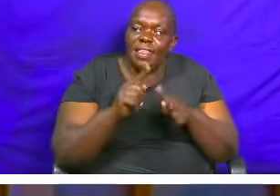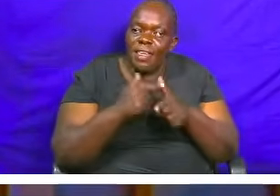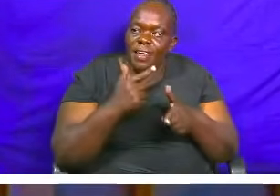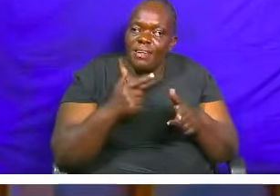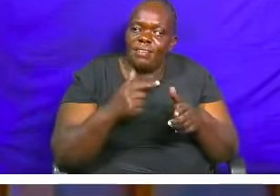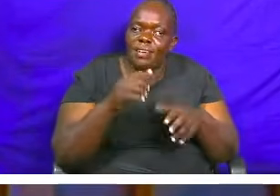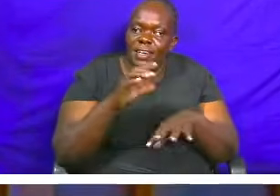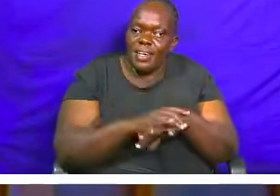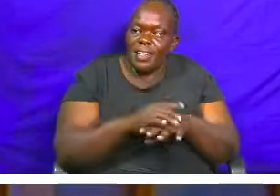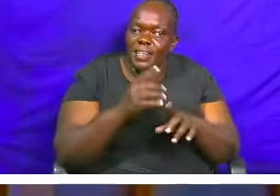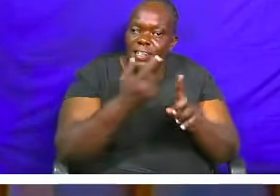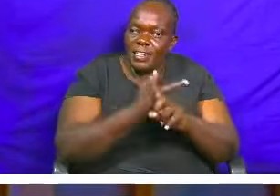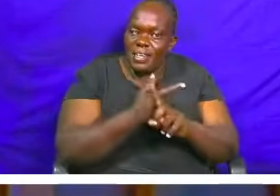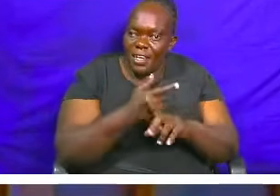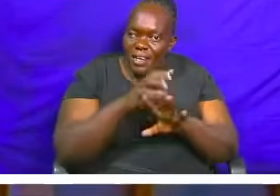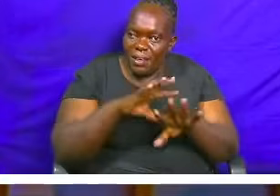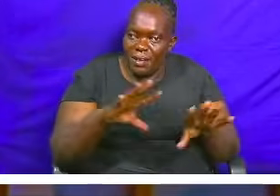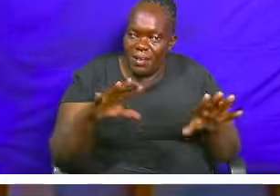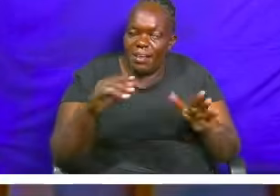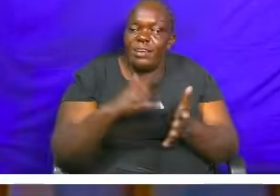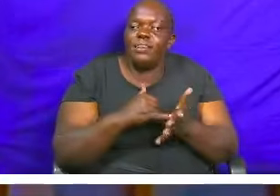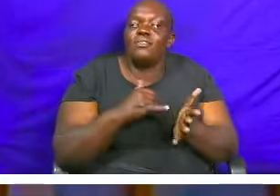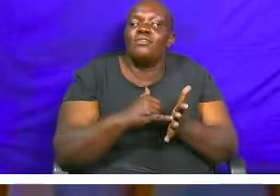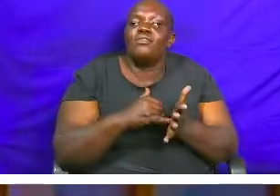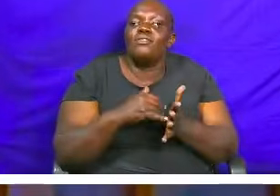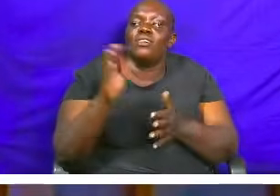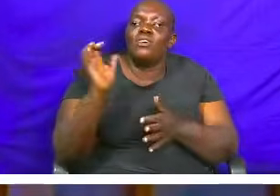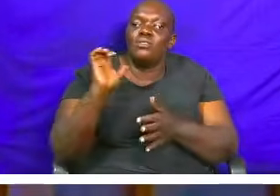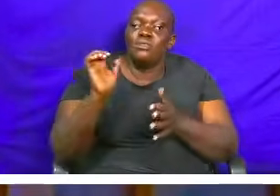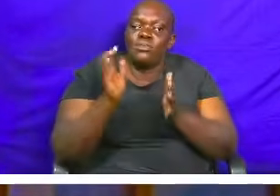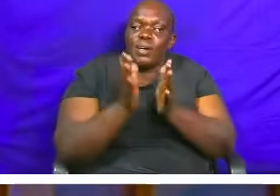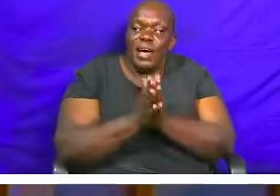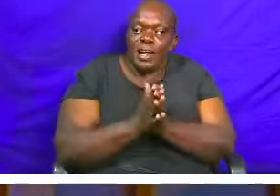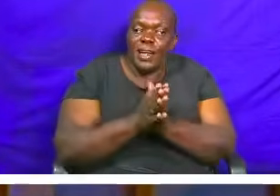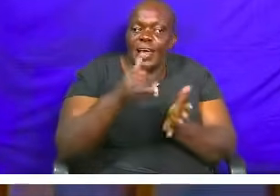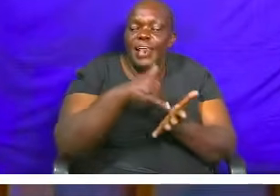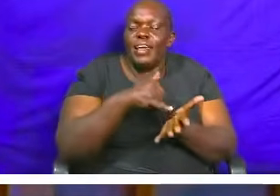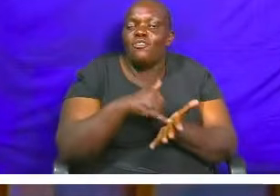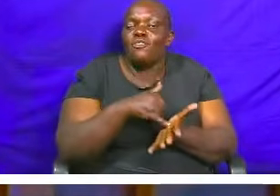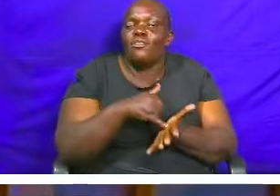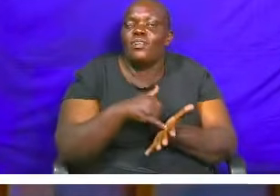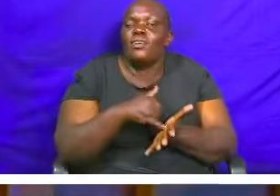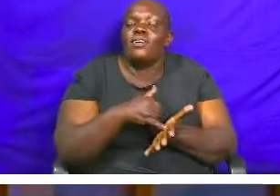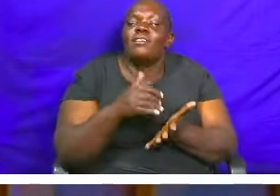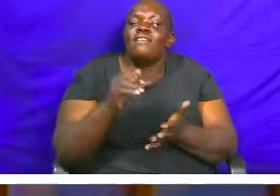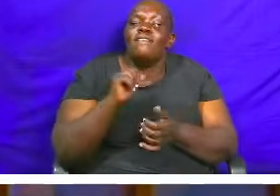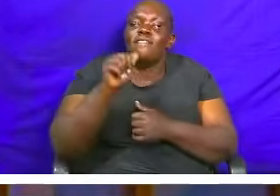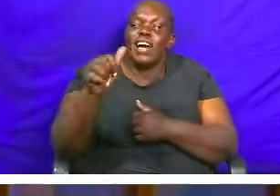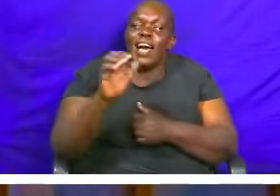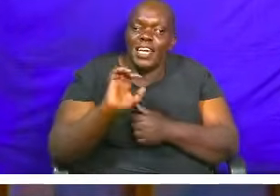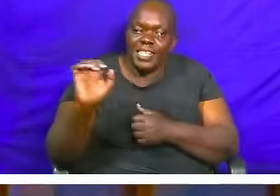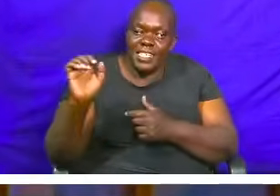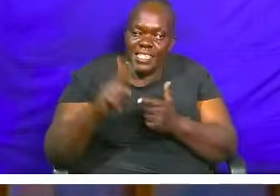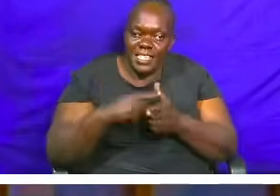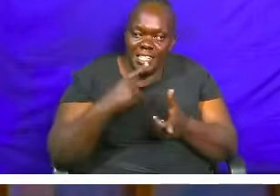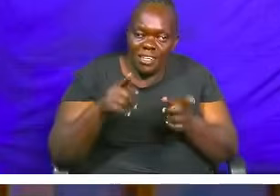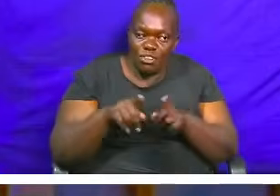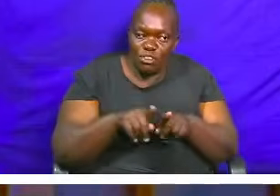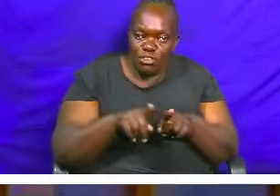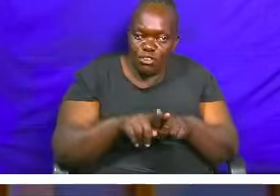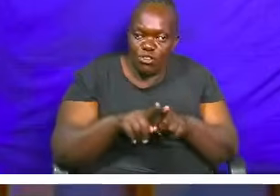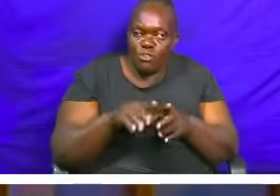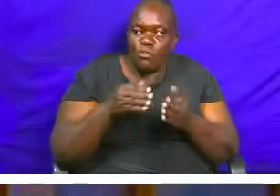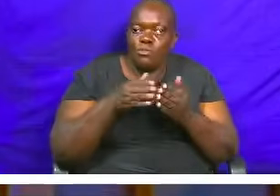from diversified markets, including the Europe, including the Far East, and also they are also loading